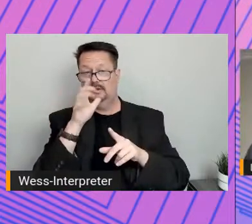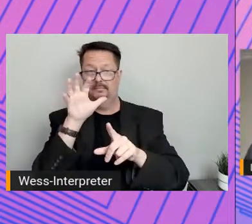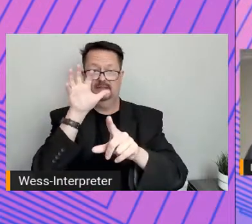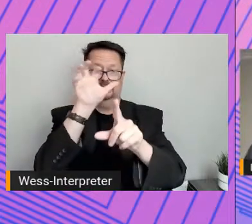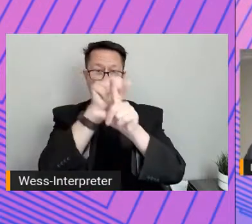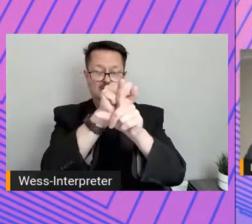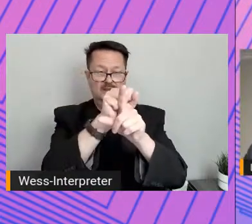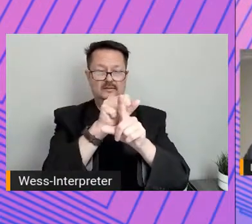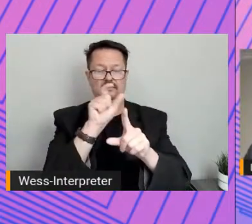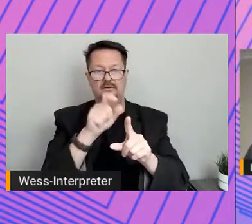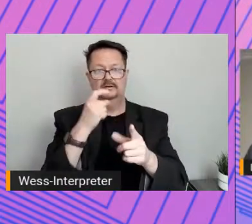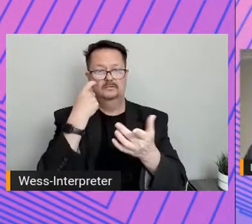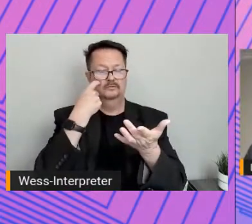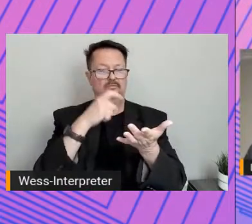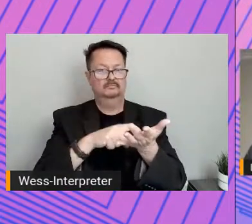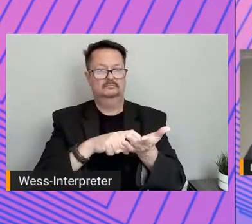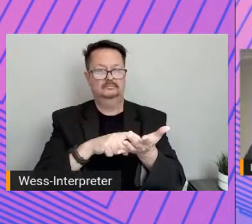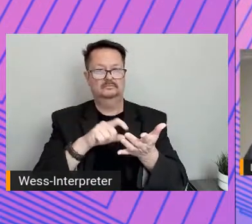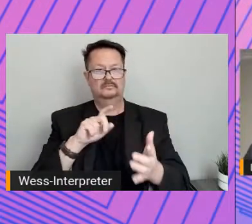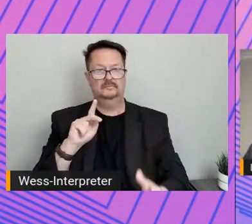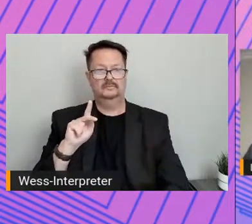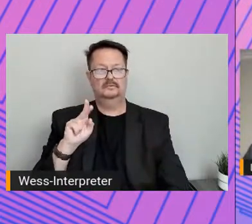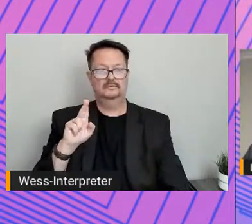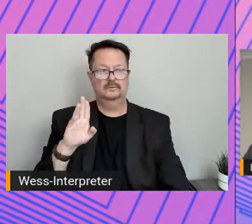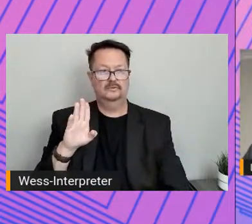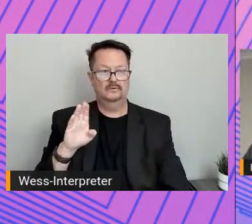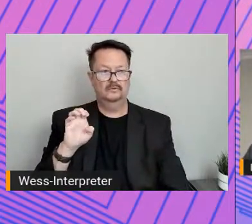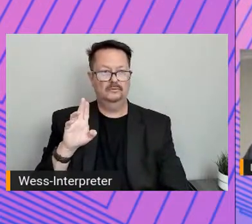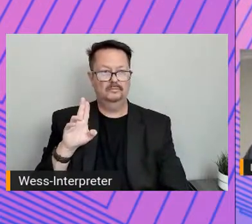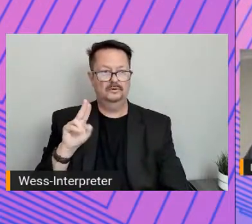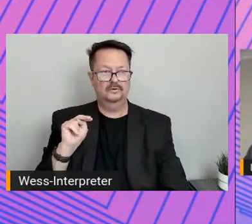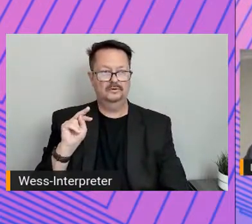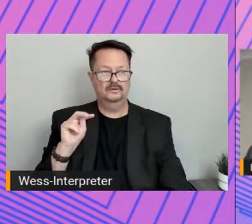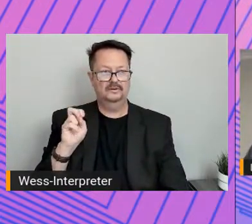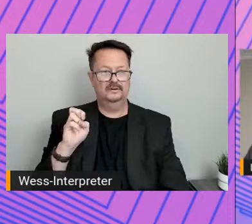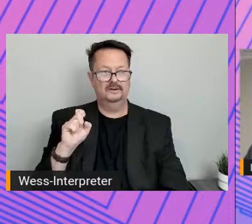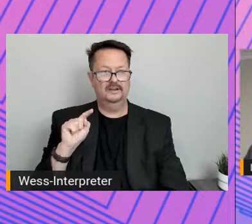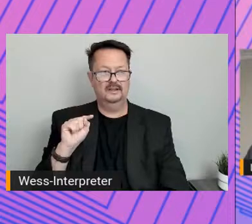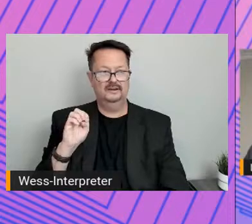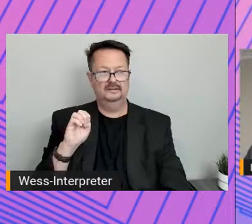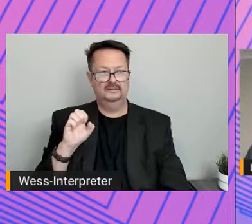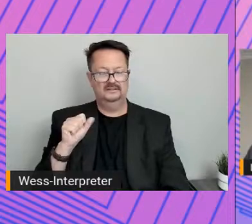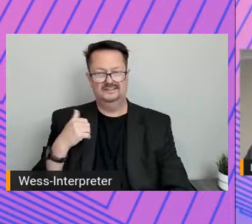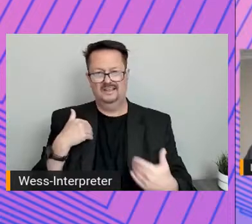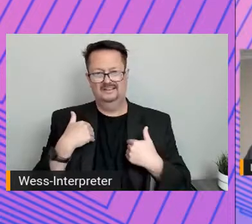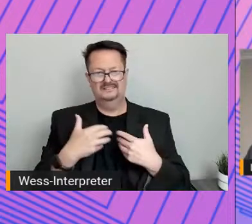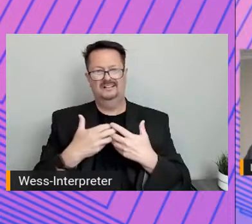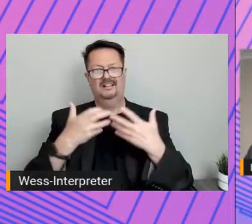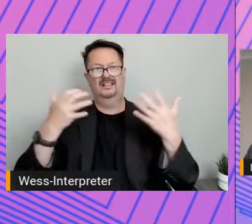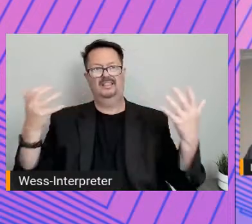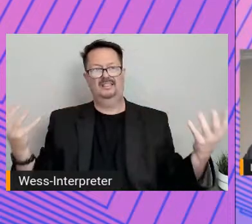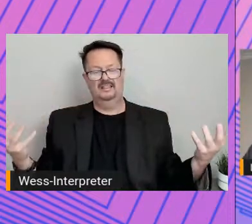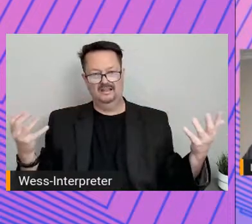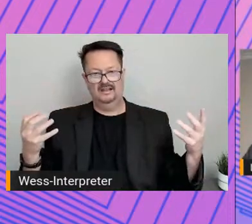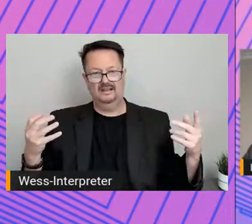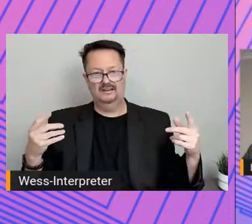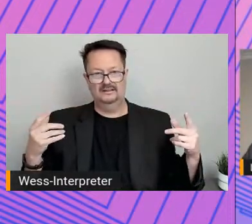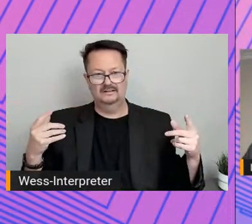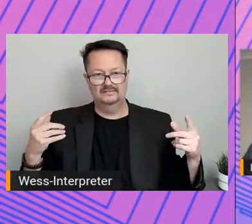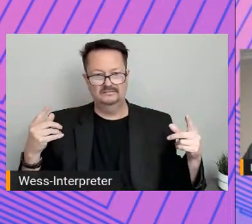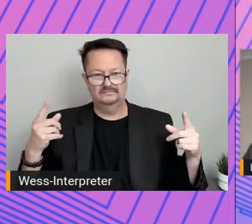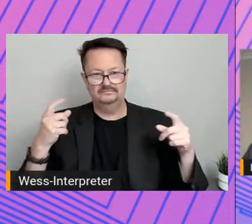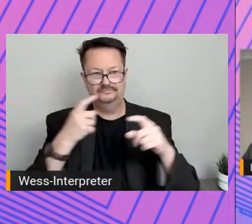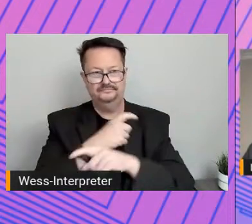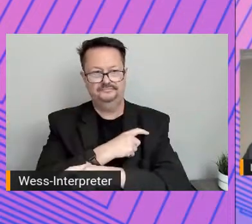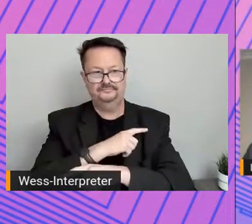to recognize the fact that Kubernetes has a lot of networking that takes place within it. That's one of the main things about Kubernetes.